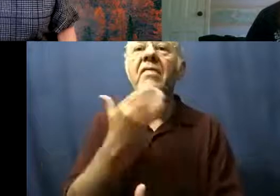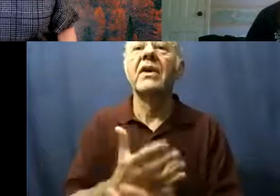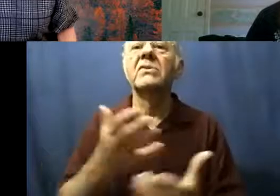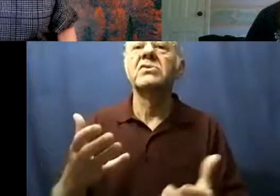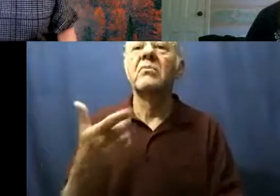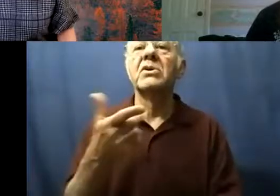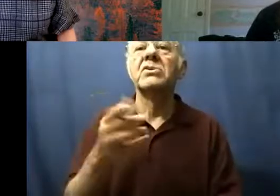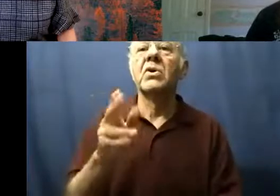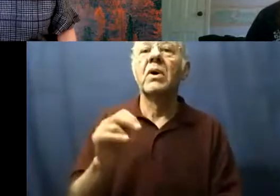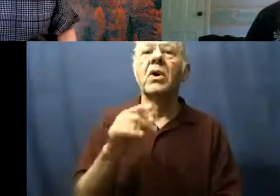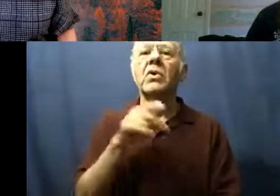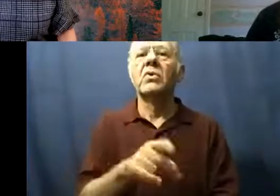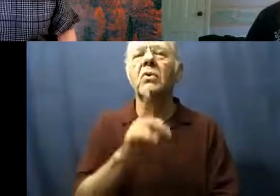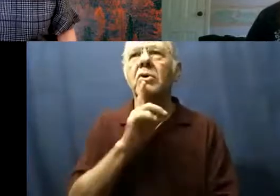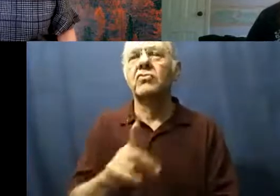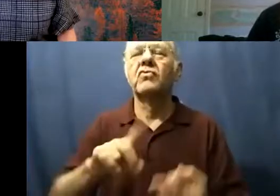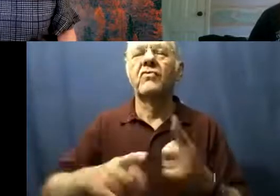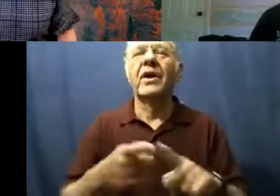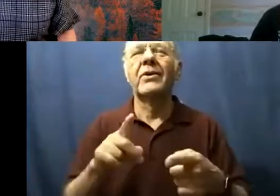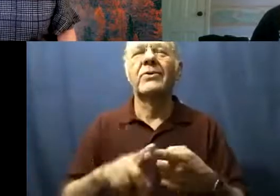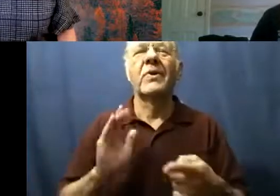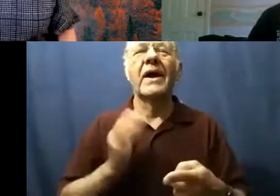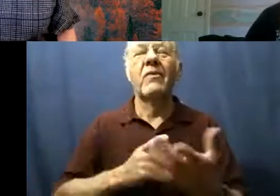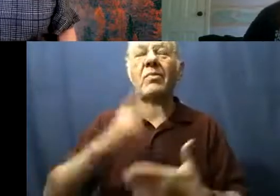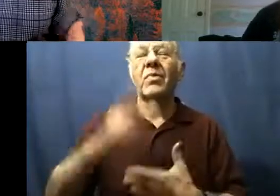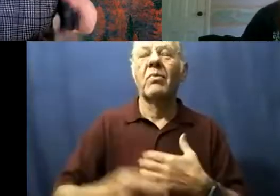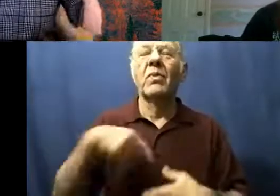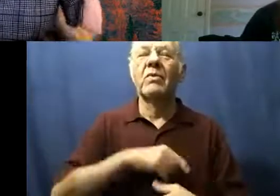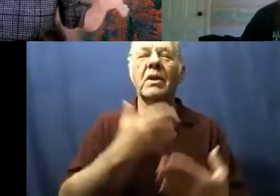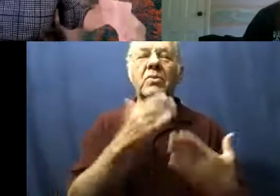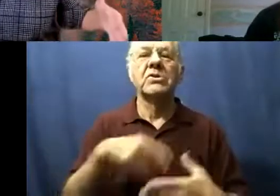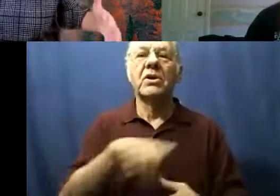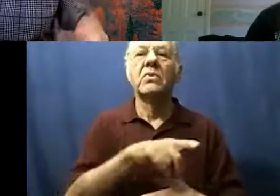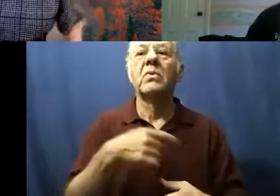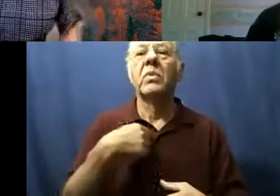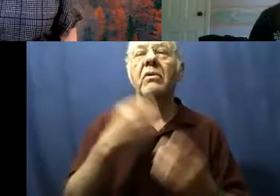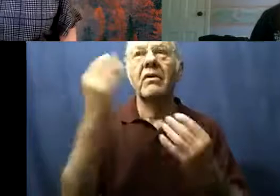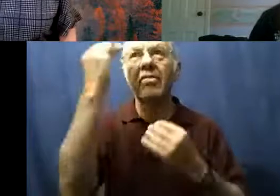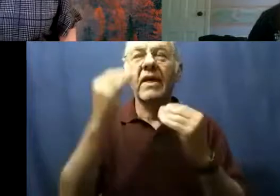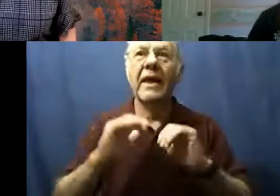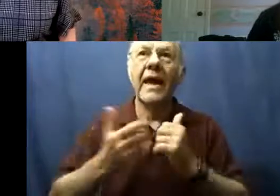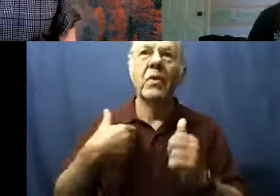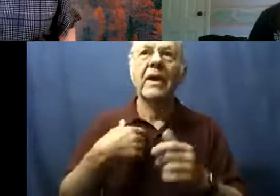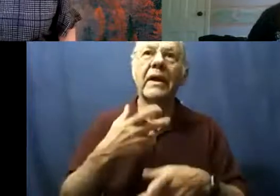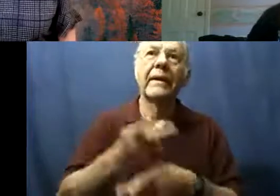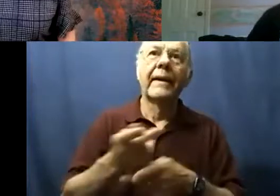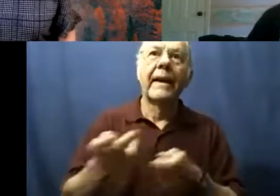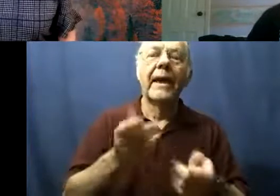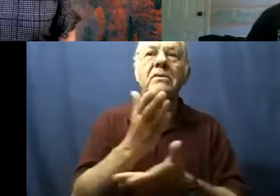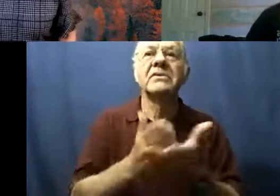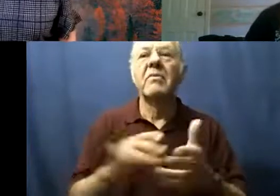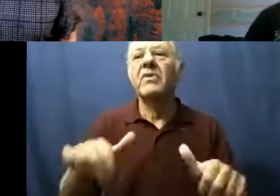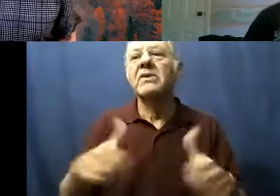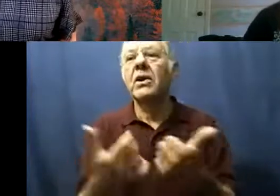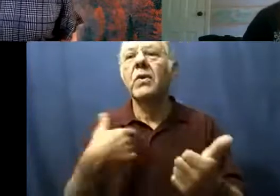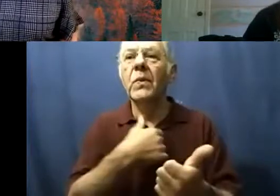Gwen. And you are a true friend to our program. We so greatly appreciate you as we're thinking through how to handle some of the challenges that we run